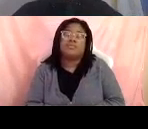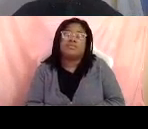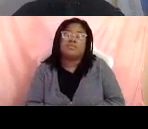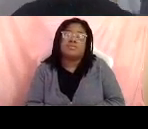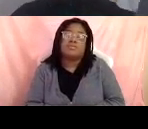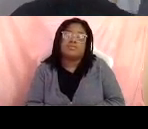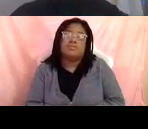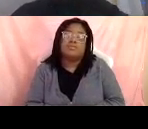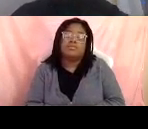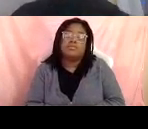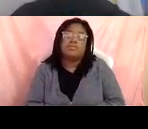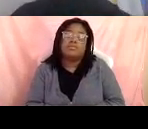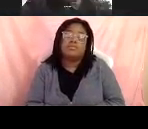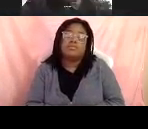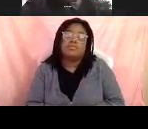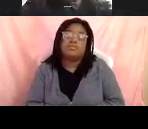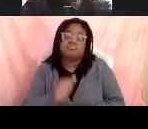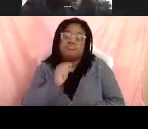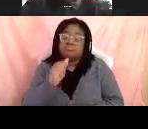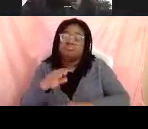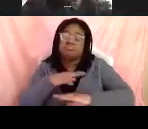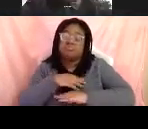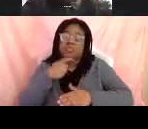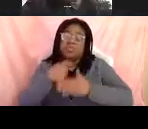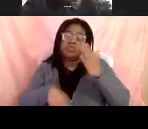Unsettled price for cars on road.